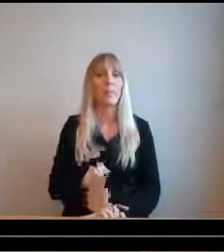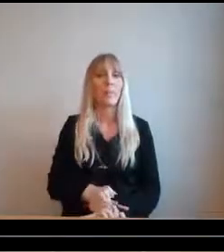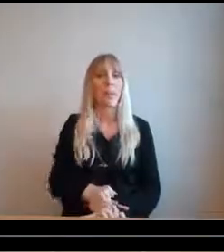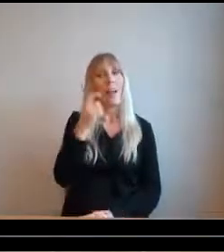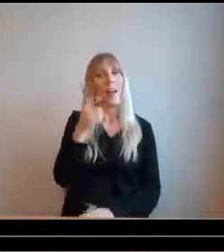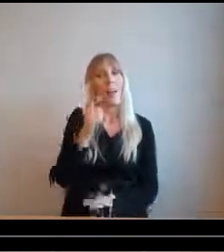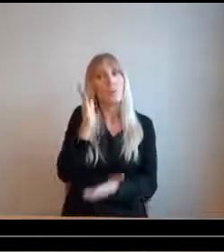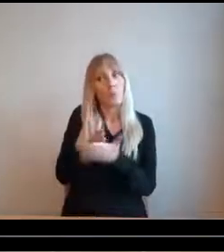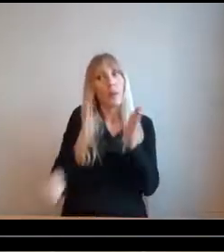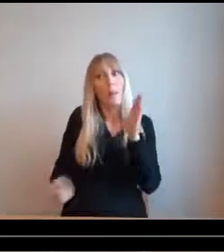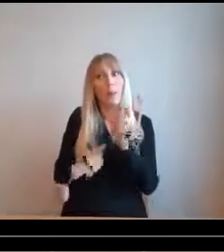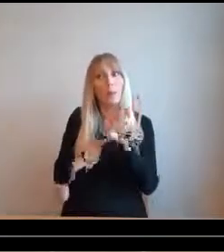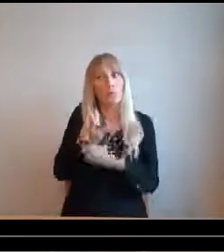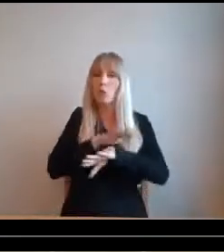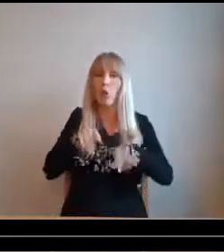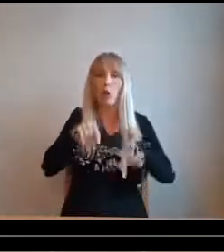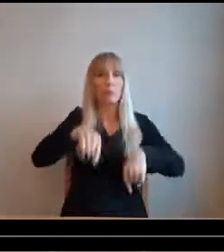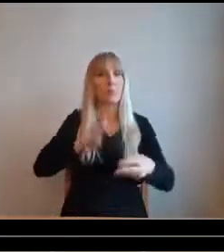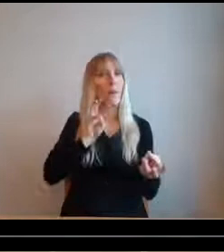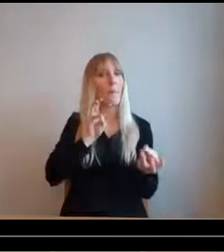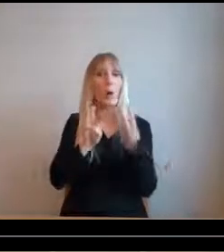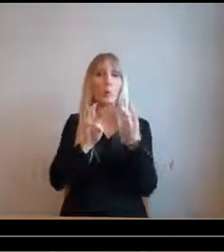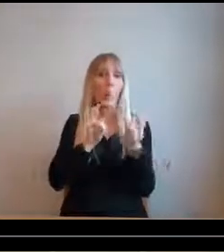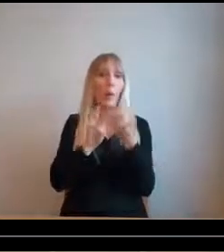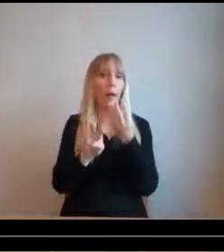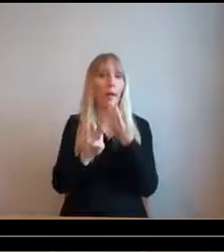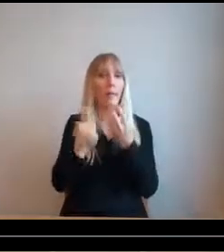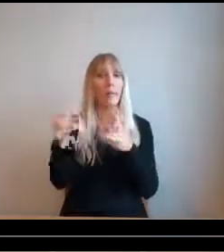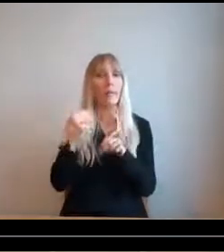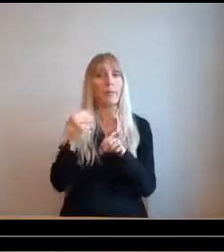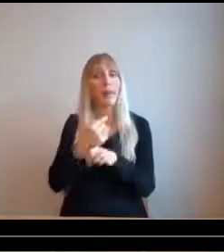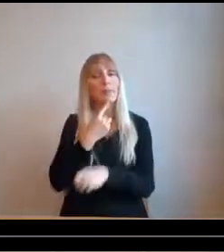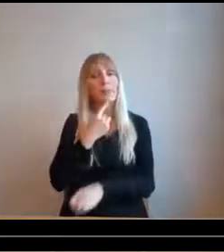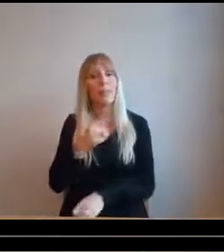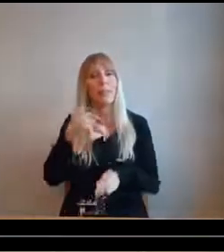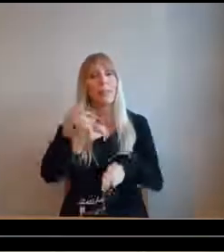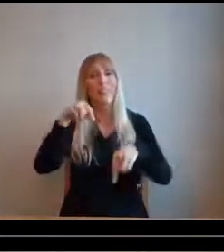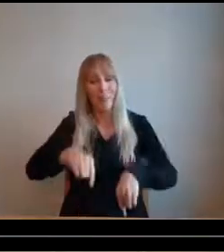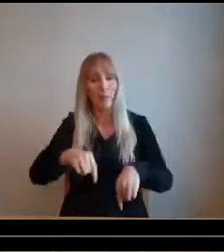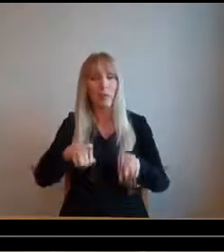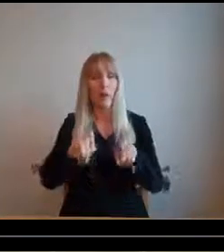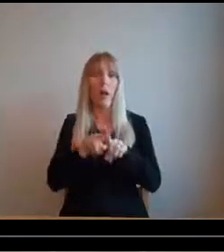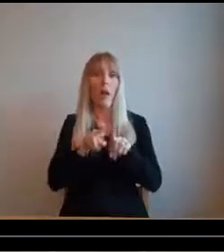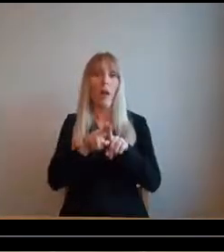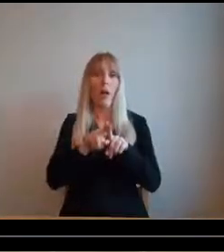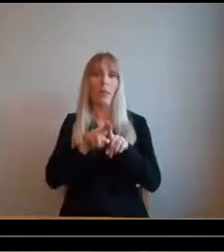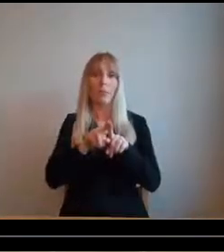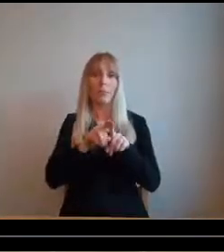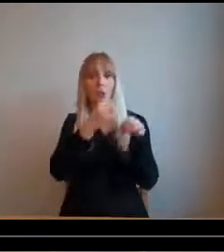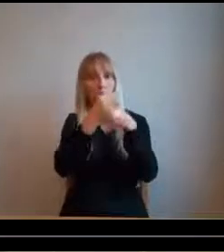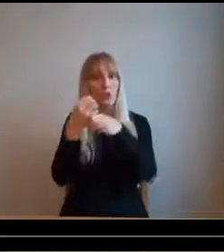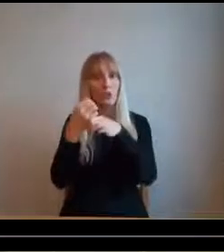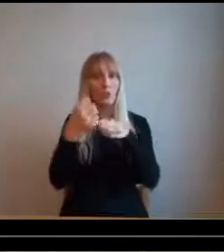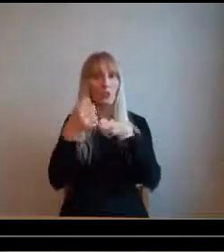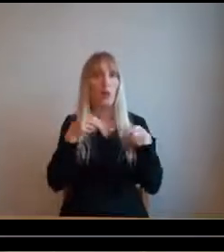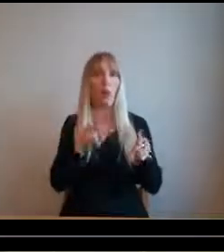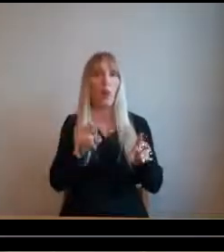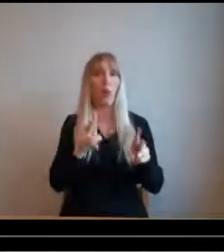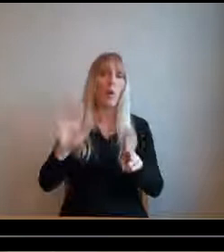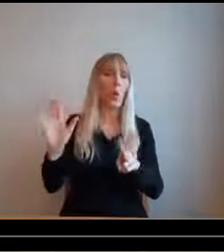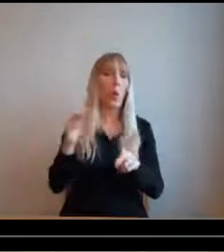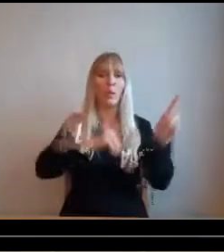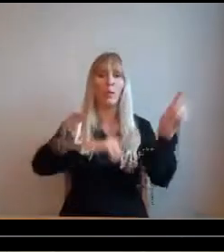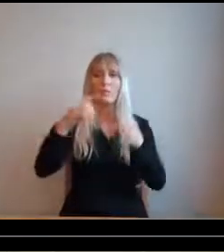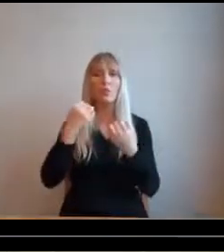important thing to remember. This isn't a motorway, as Gary says. It is an all-purpose trunk road, and as technology continues to